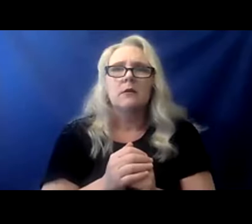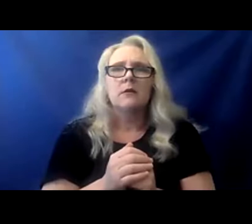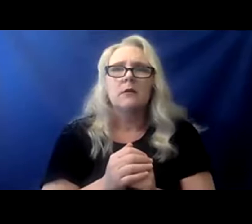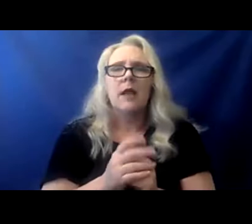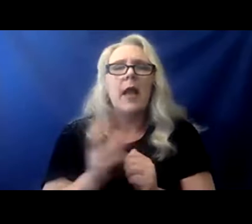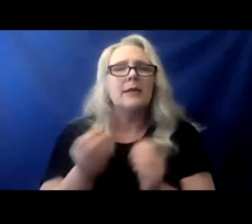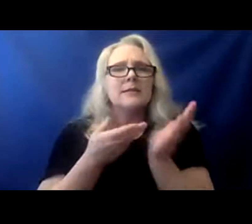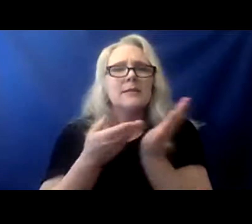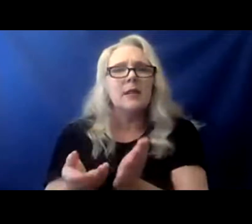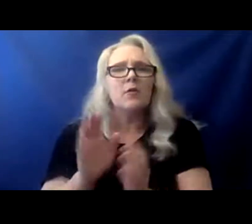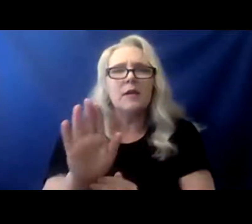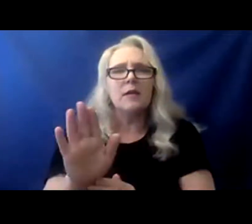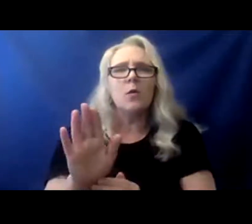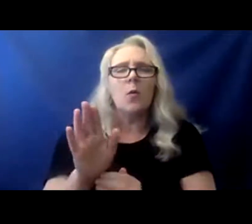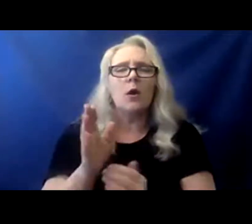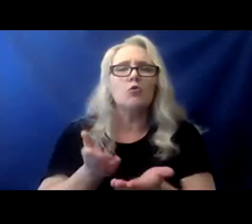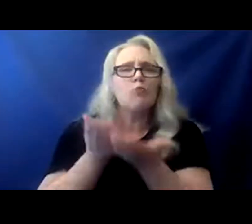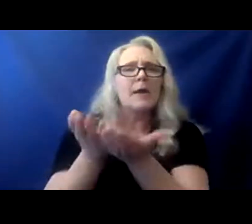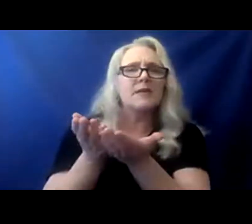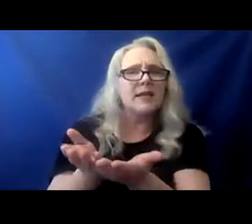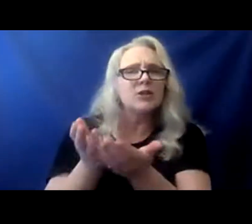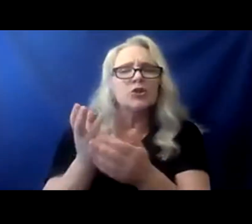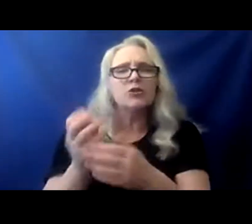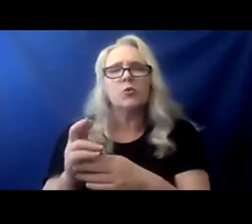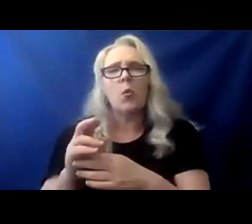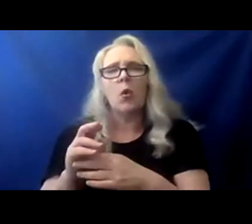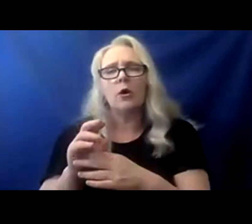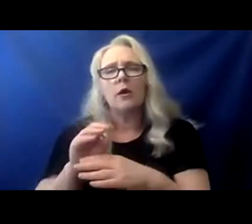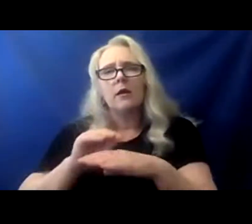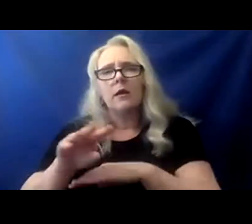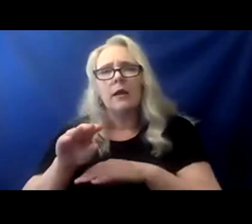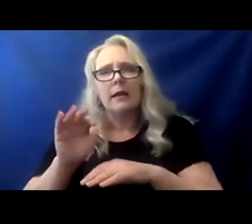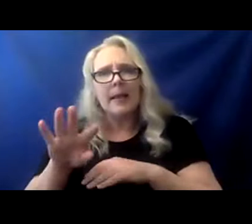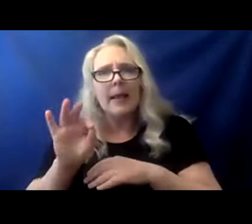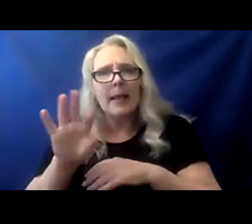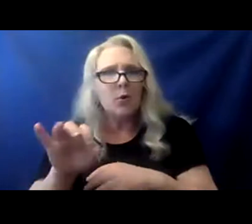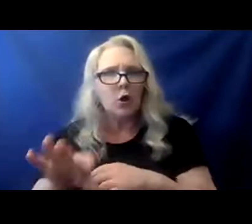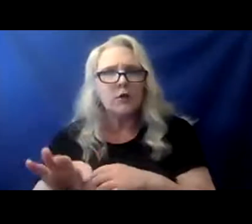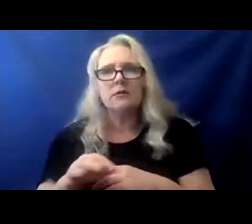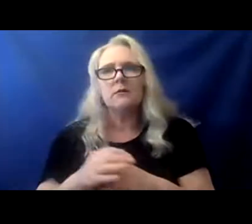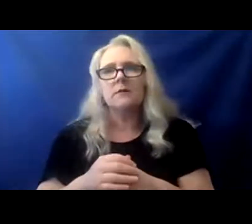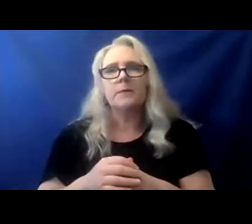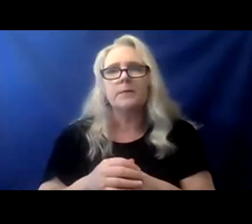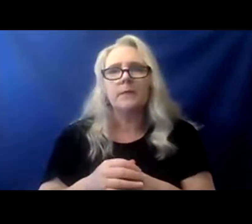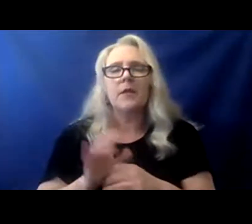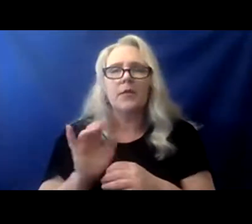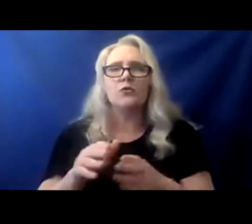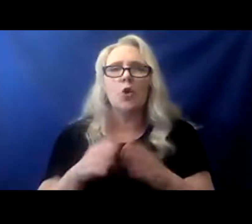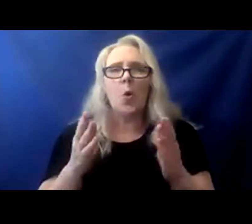delivery of your recommendations or your input in any kind of structured way beyond the discussions we have at this table. Those are all open questions for us.